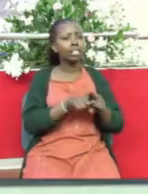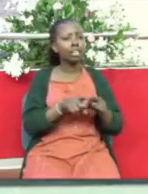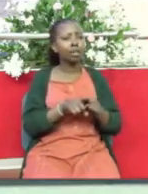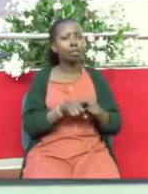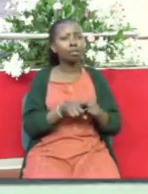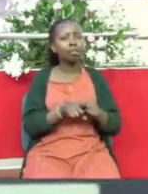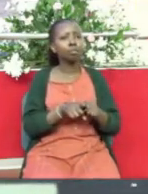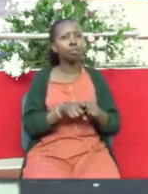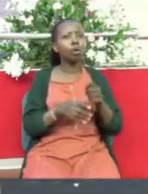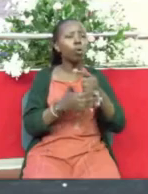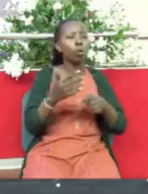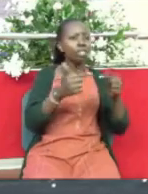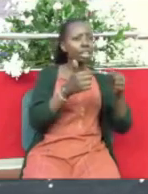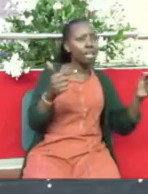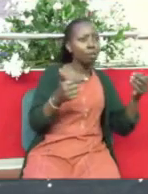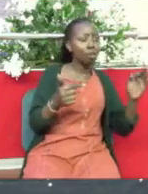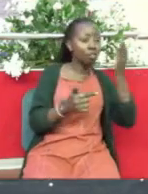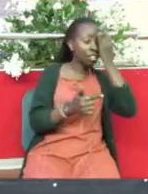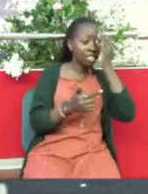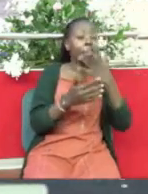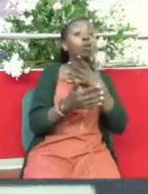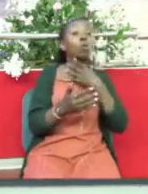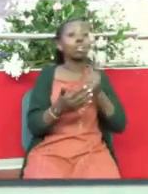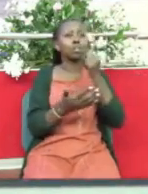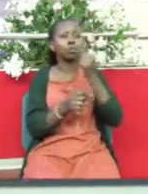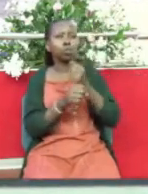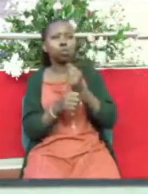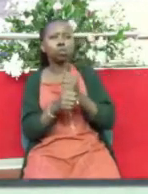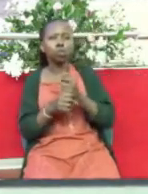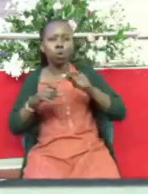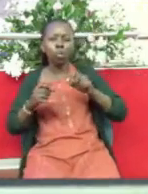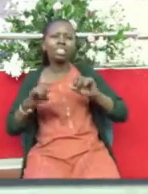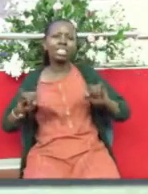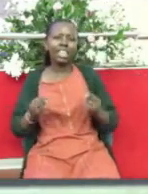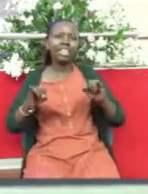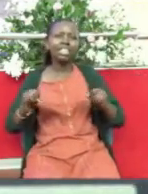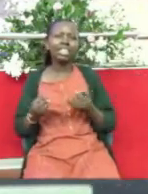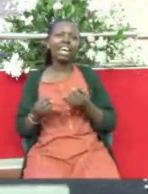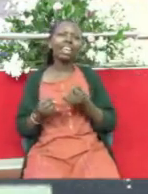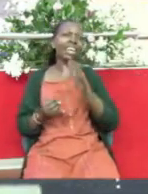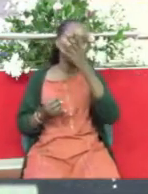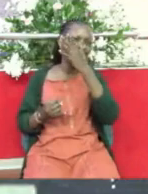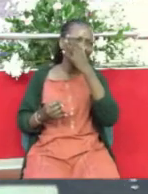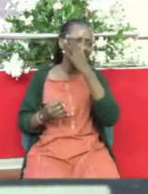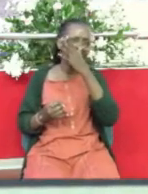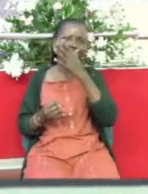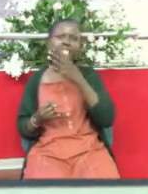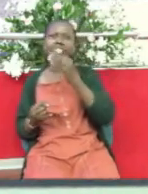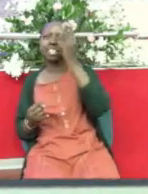the enemies of the Israelites wanted to do. And so they were trying to deceive them by telling them, you know, we have also